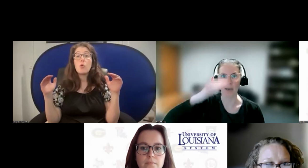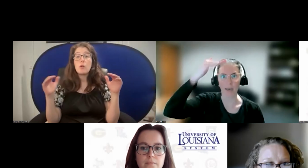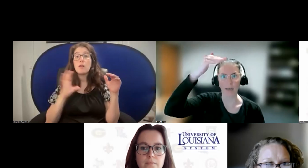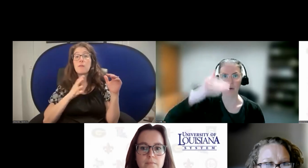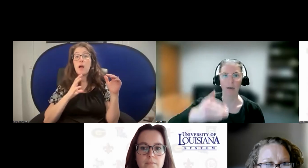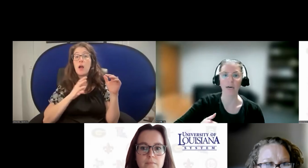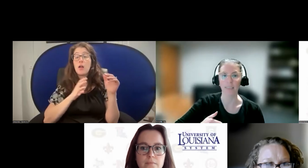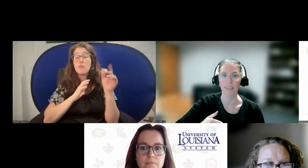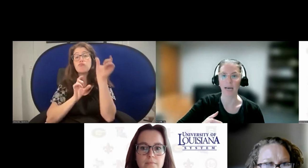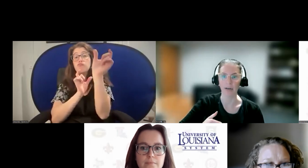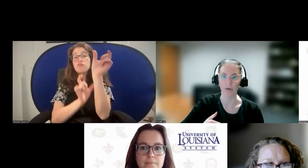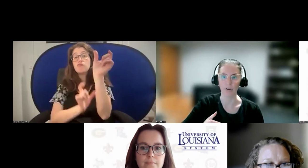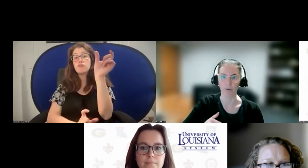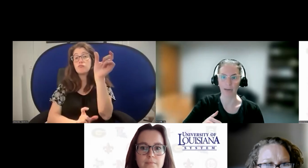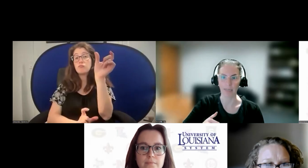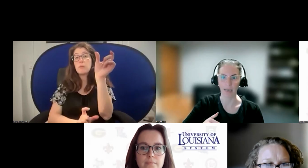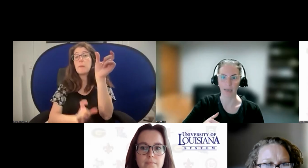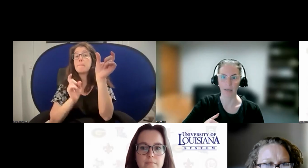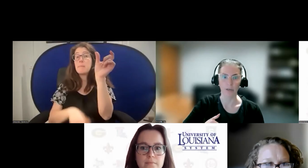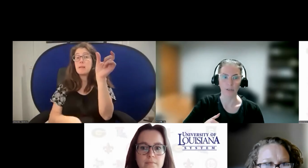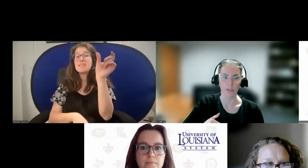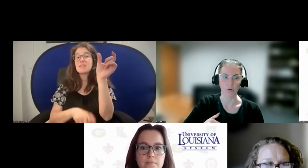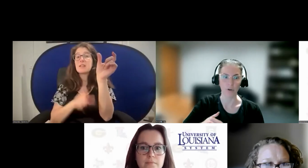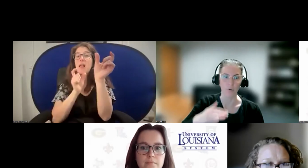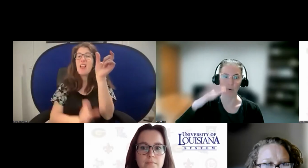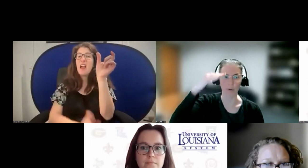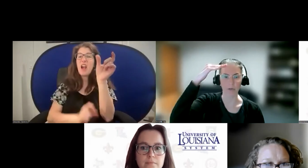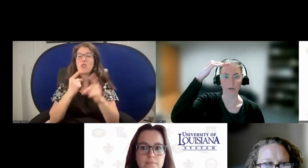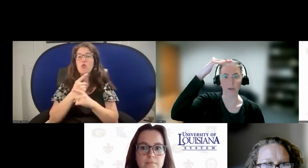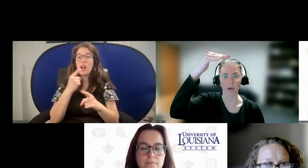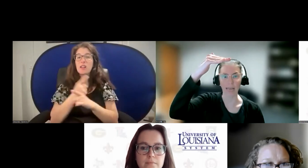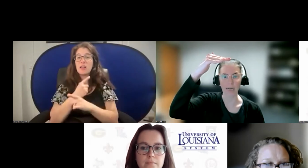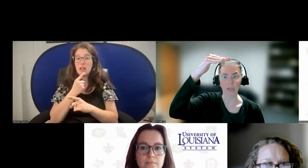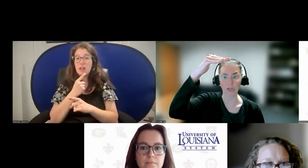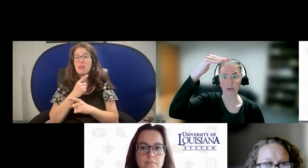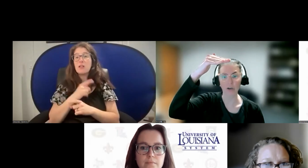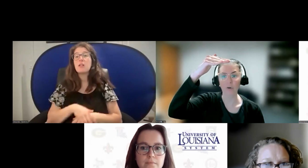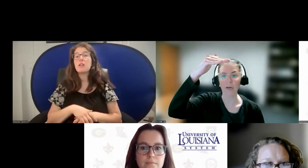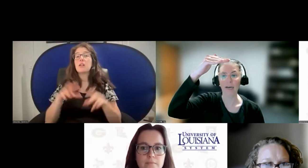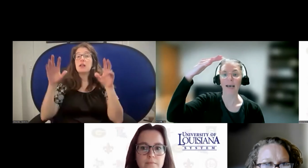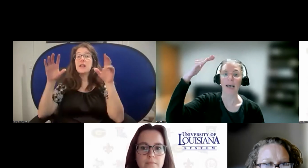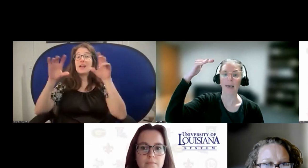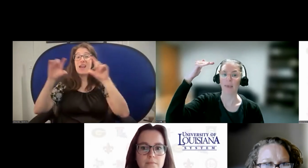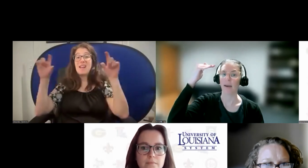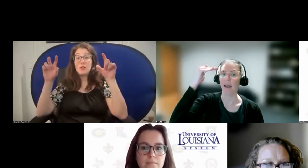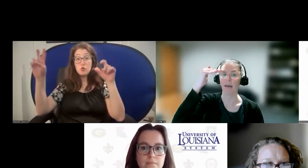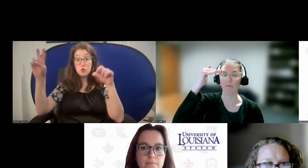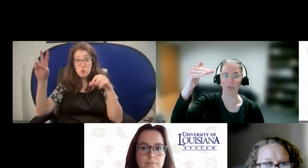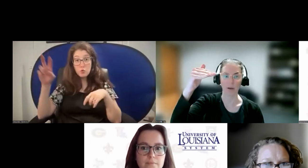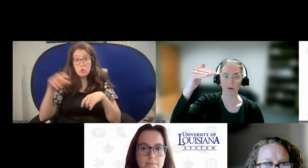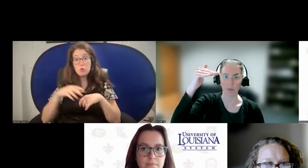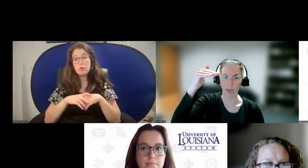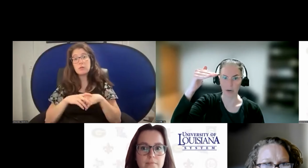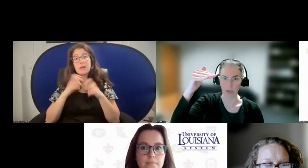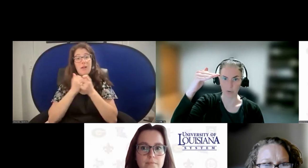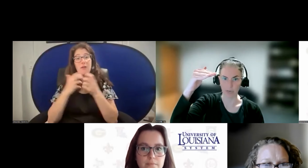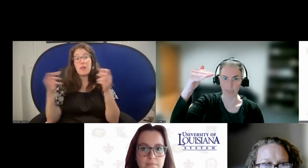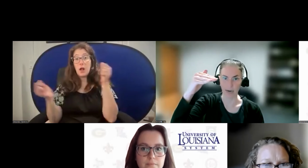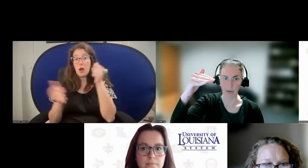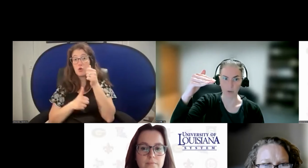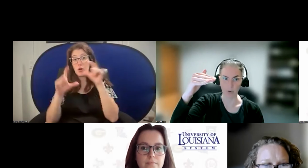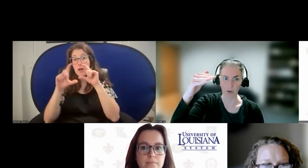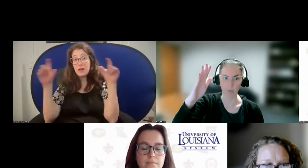be aligned correctly. So you would want to make sure that you have a heading 2, and then everything under the heading